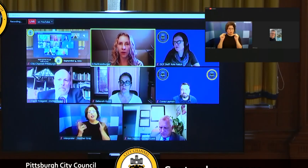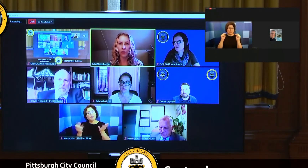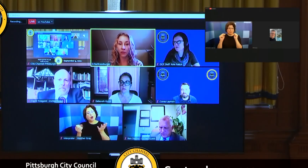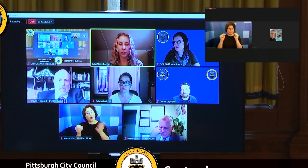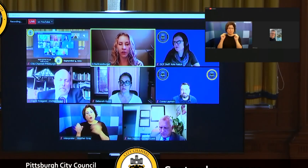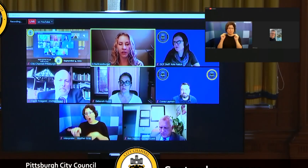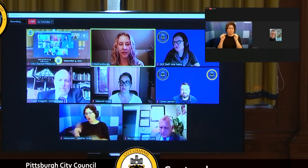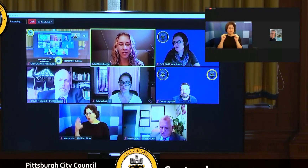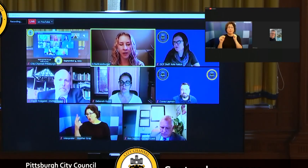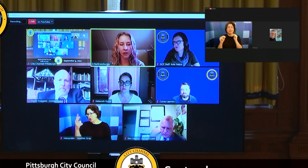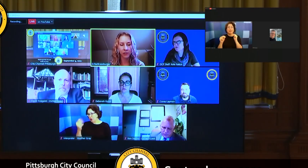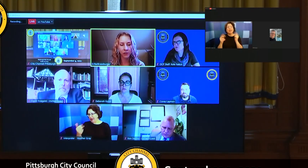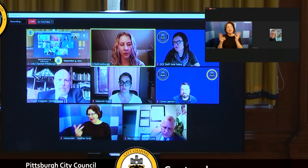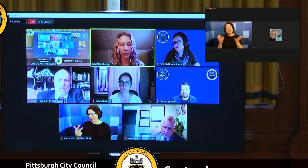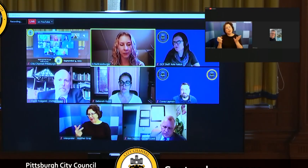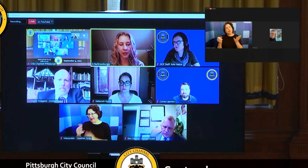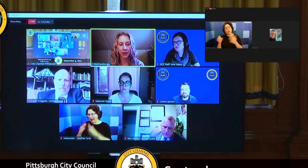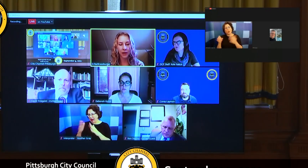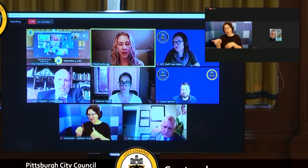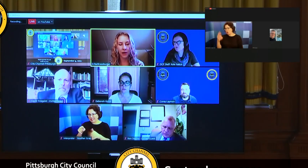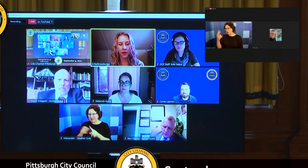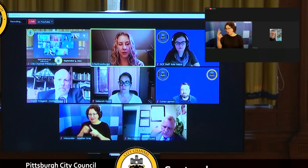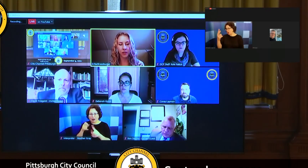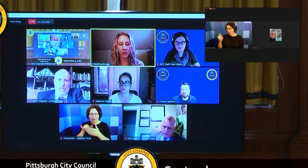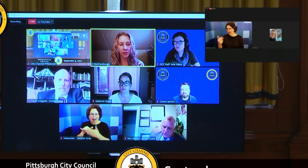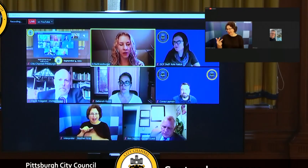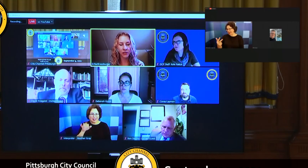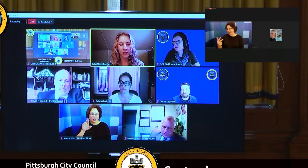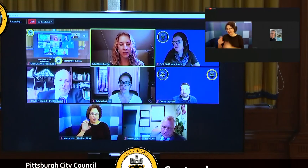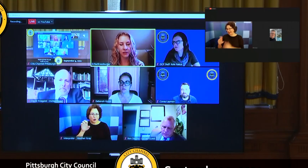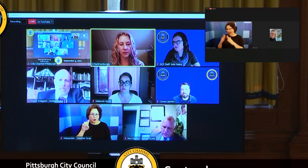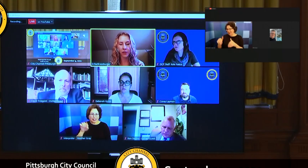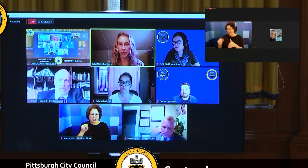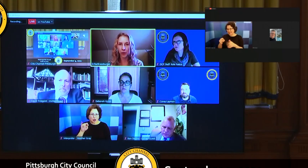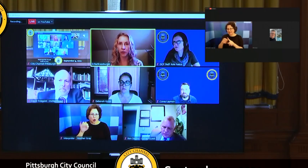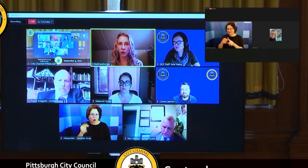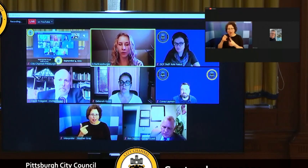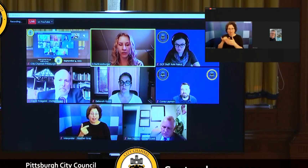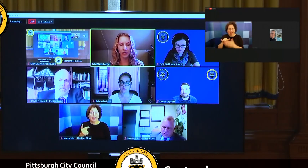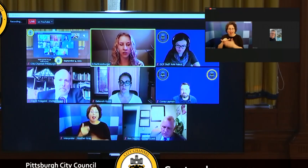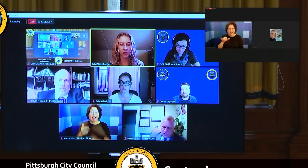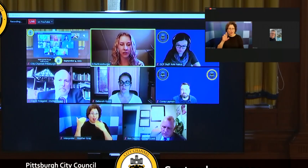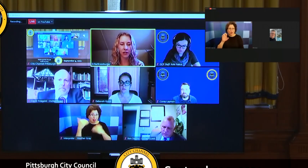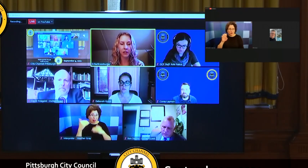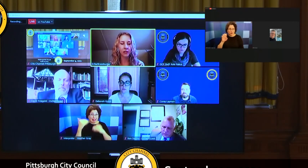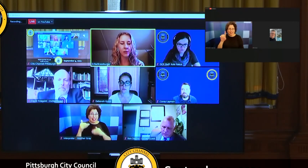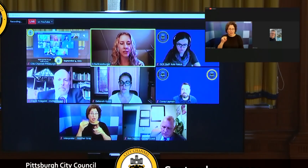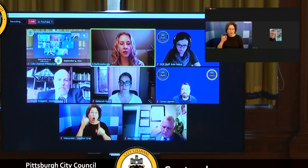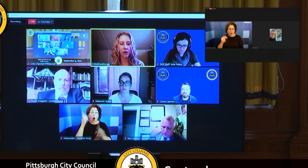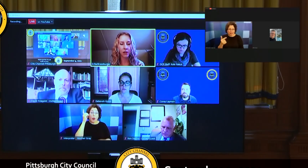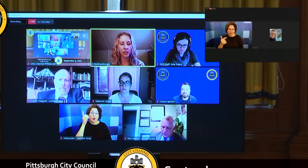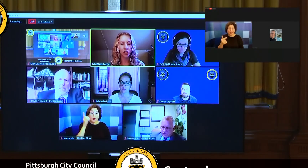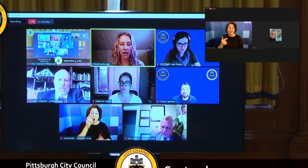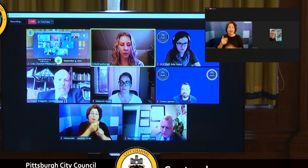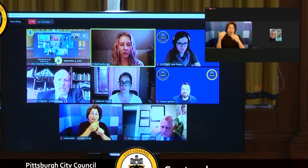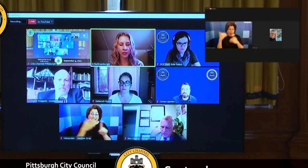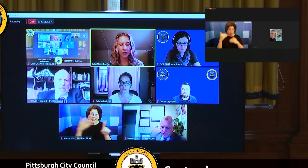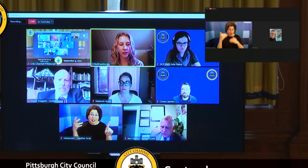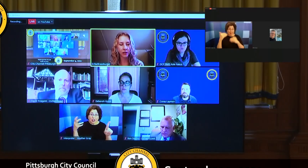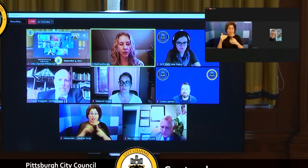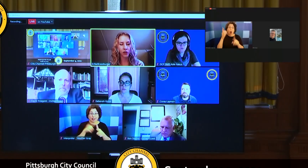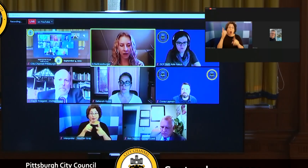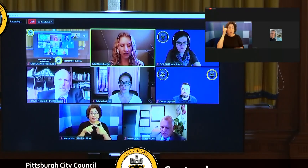from the rezoning, the EMI rezoning. Limits on the size of the proposed dorm extension, limits on